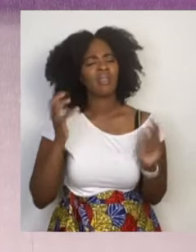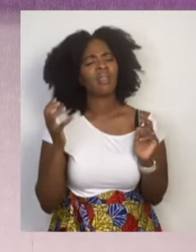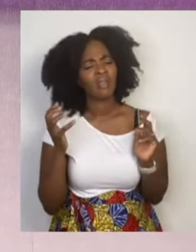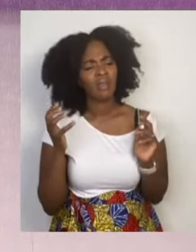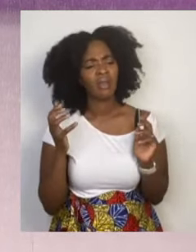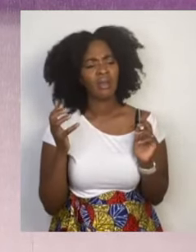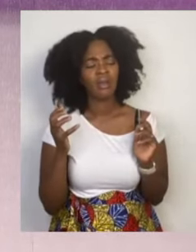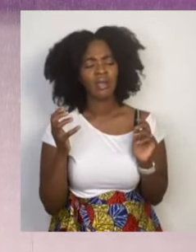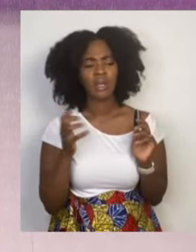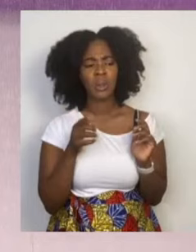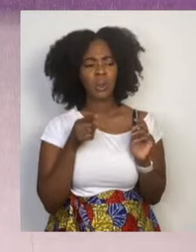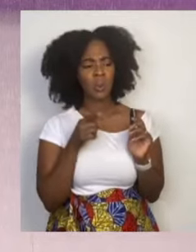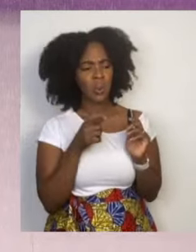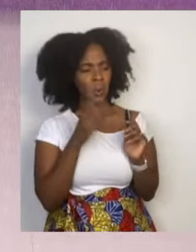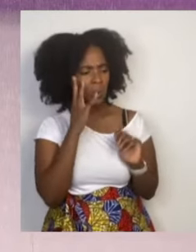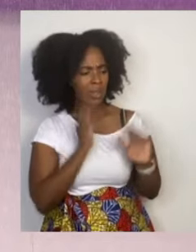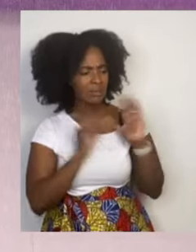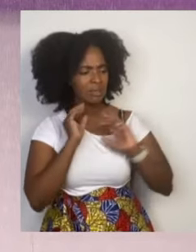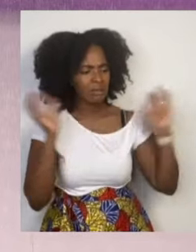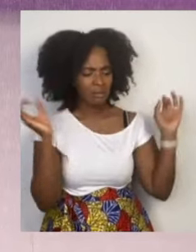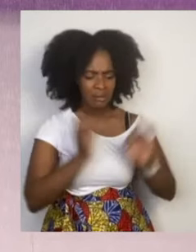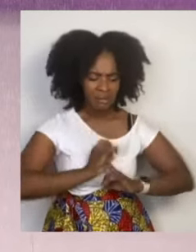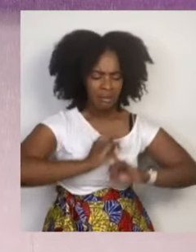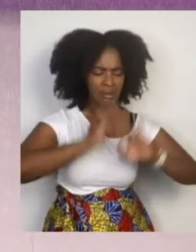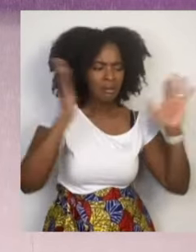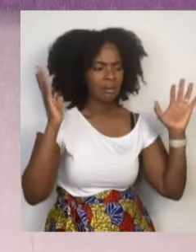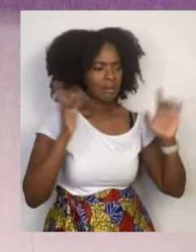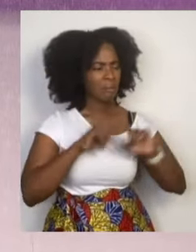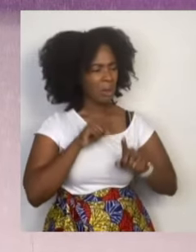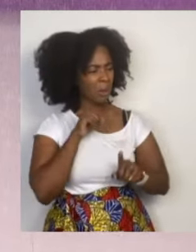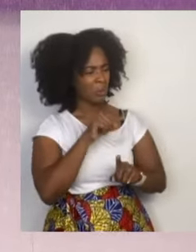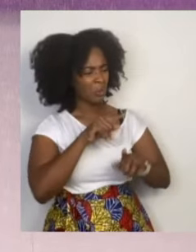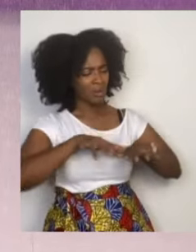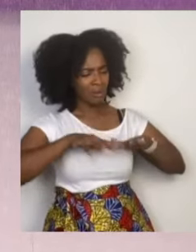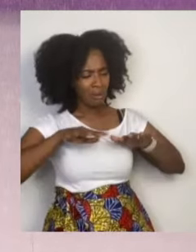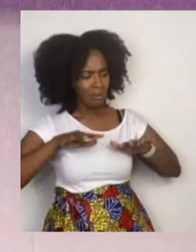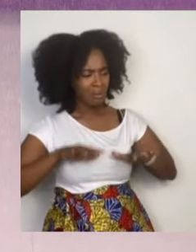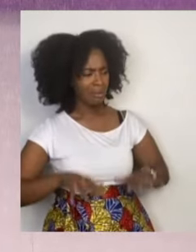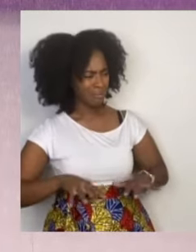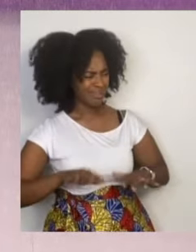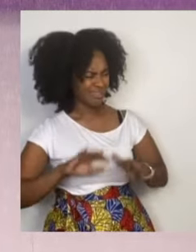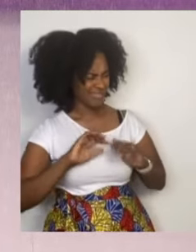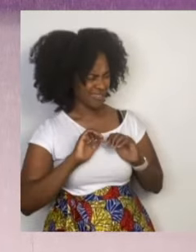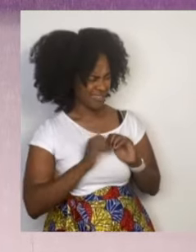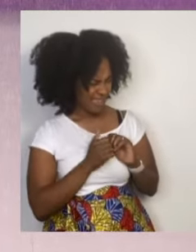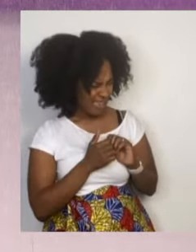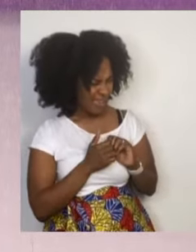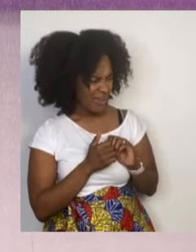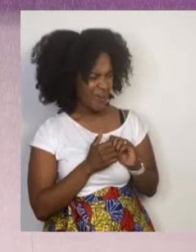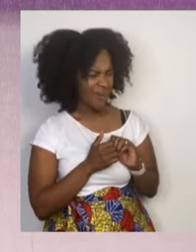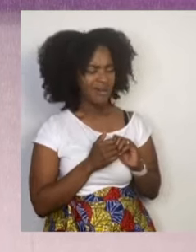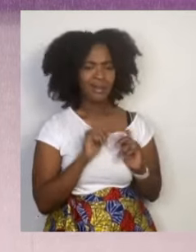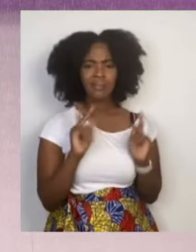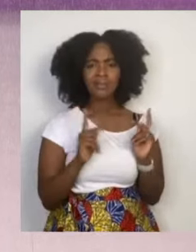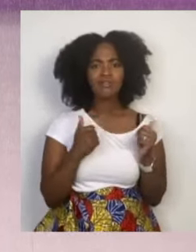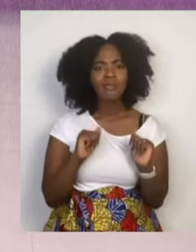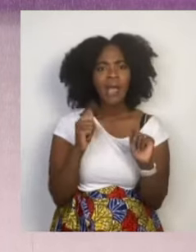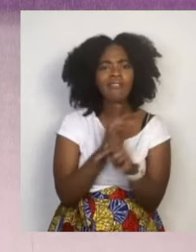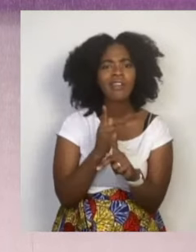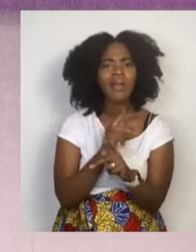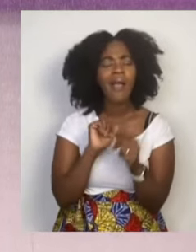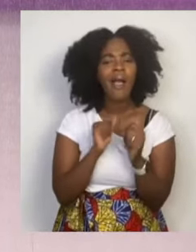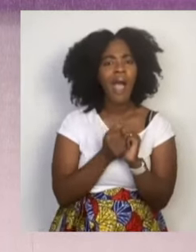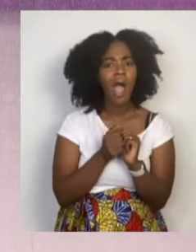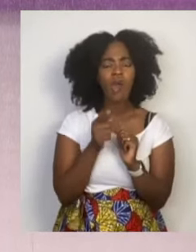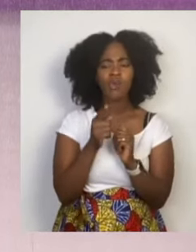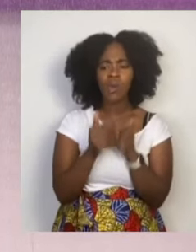they're trying to figure out how you're not stressed out. They're trying to figure out how is it that you're going through what